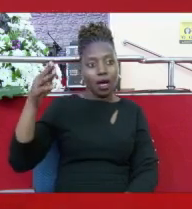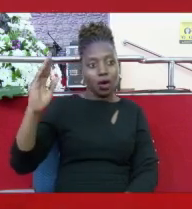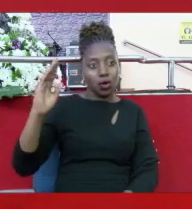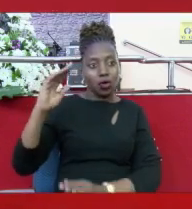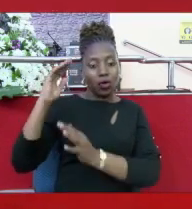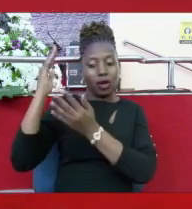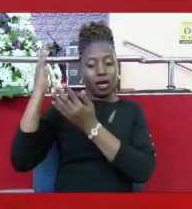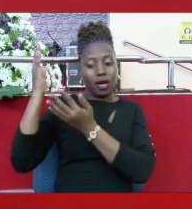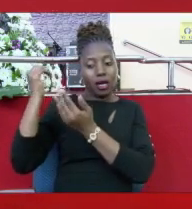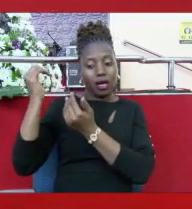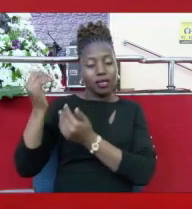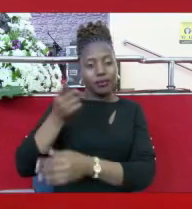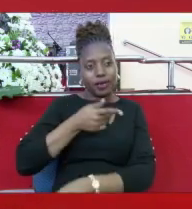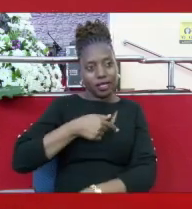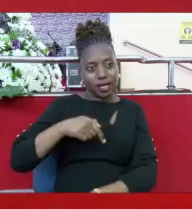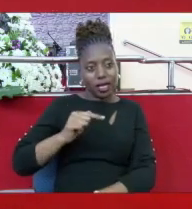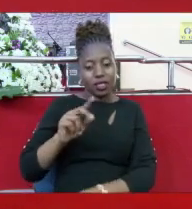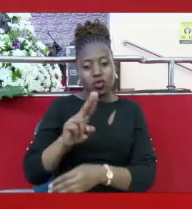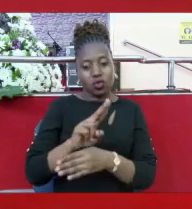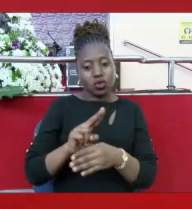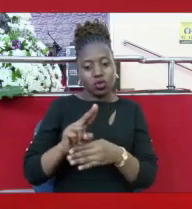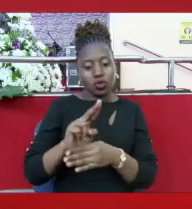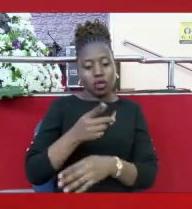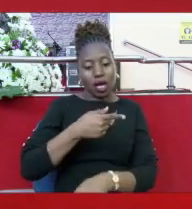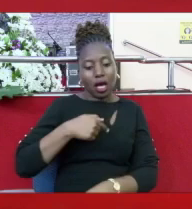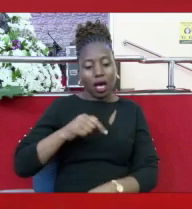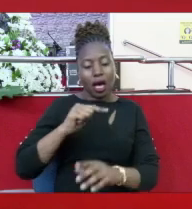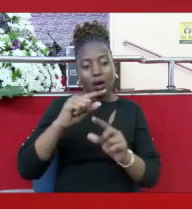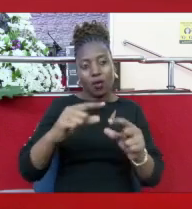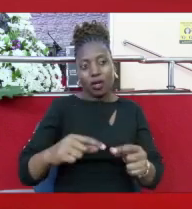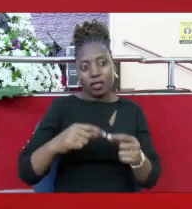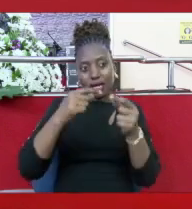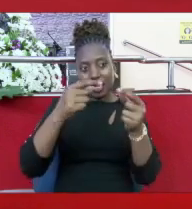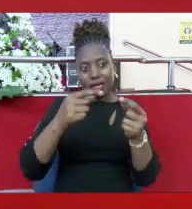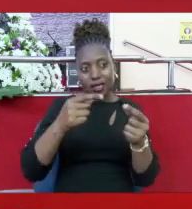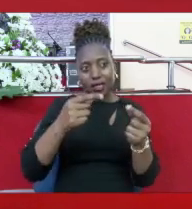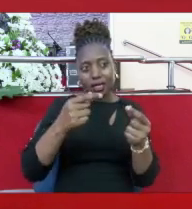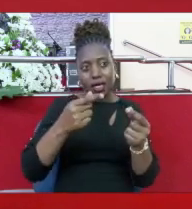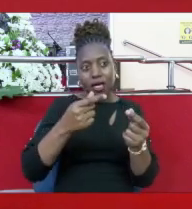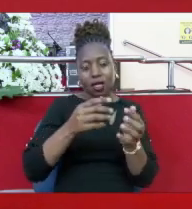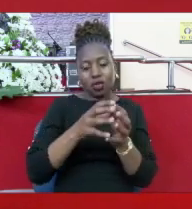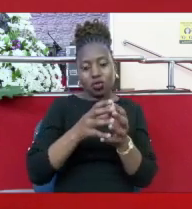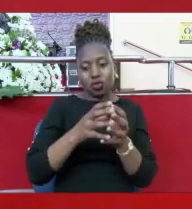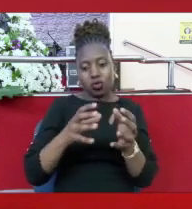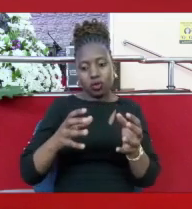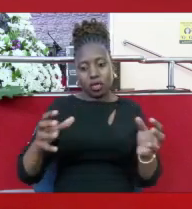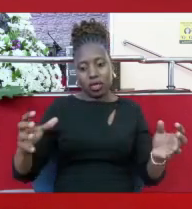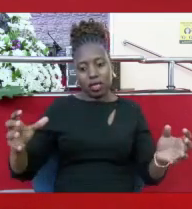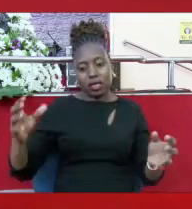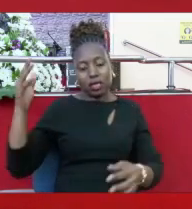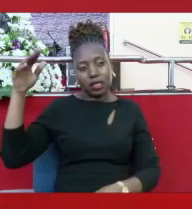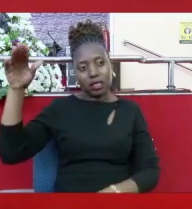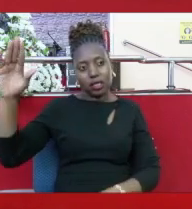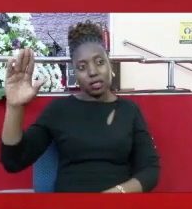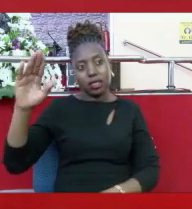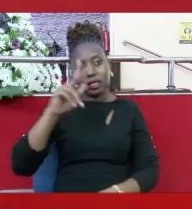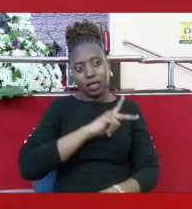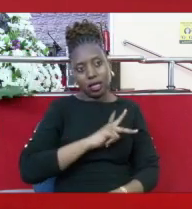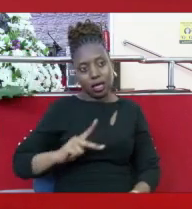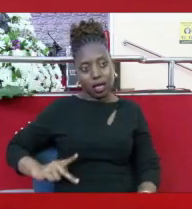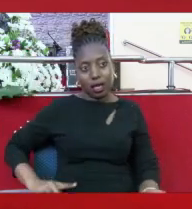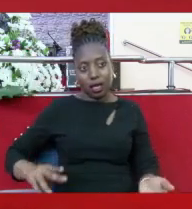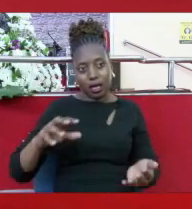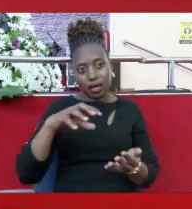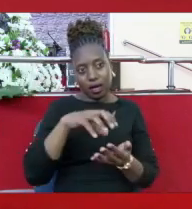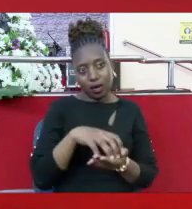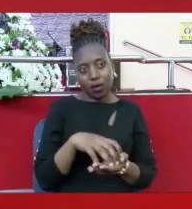God expects us to use our talents to increase his kingdom. Mungu anatutazamia tukaweze kutumia talanta zetu ndio